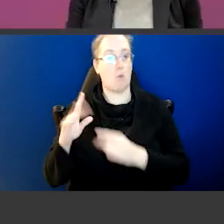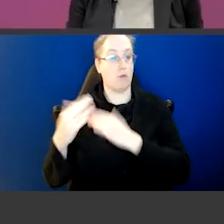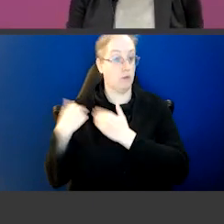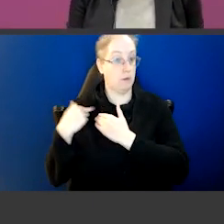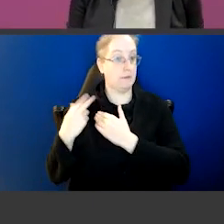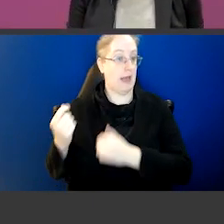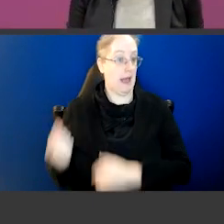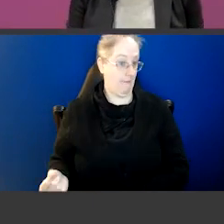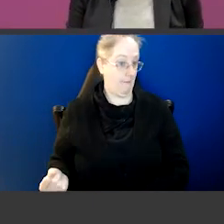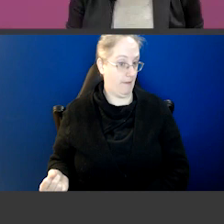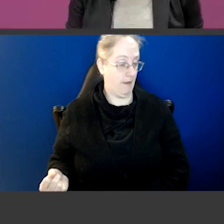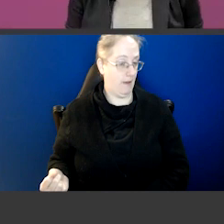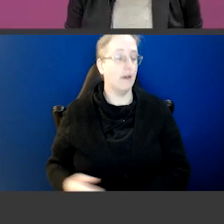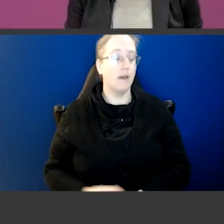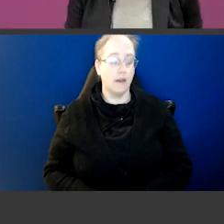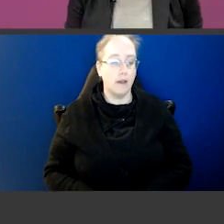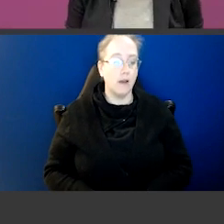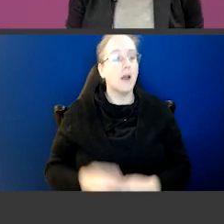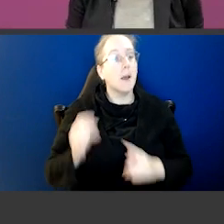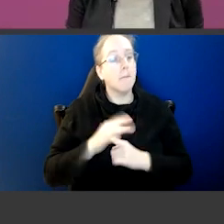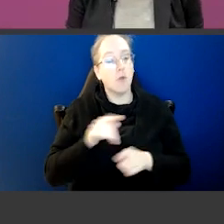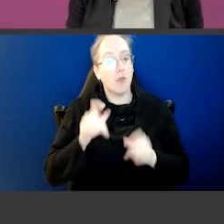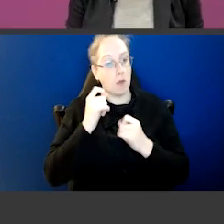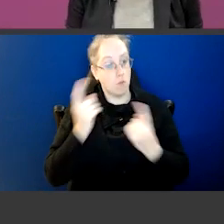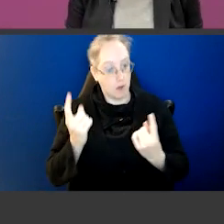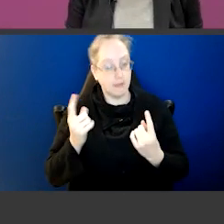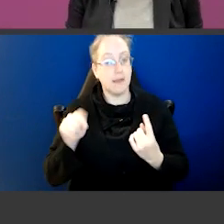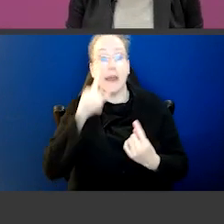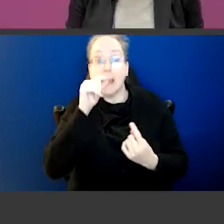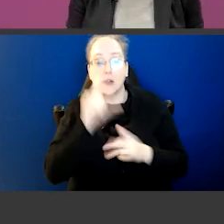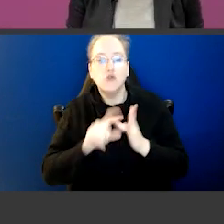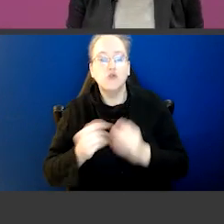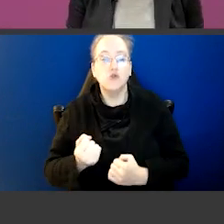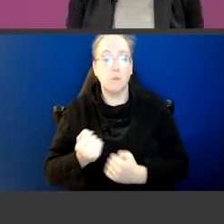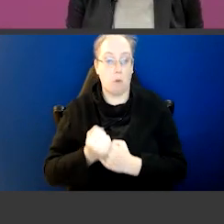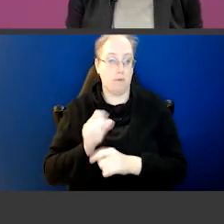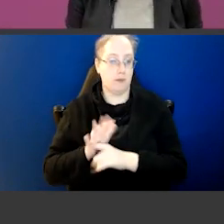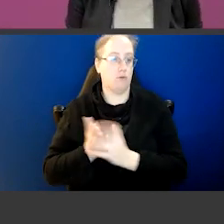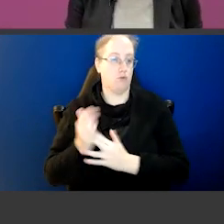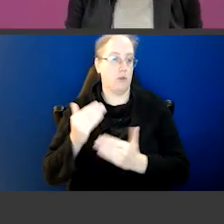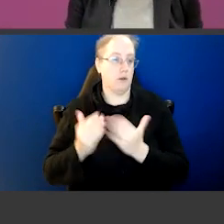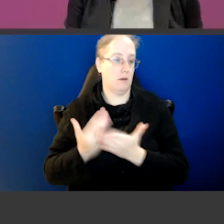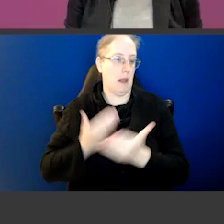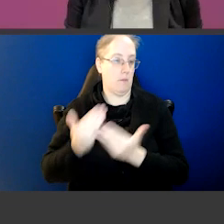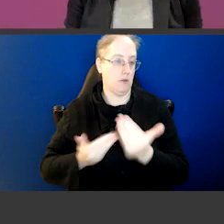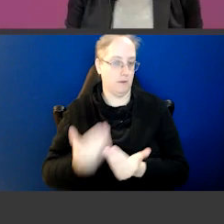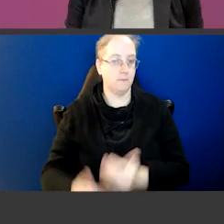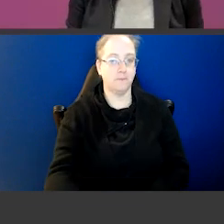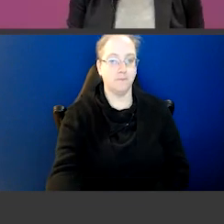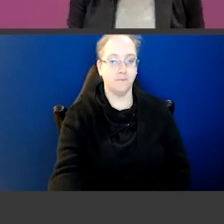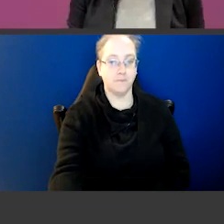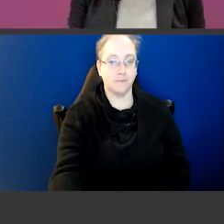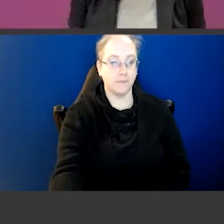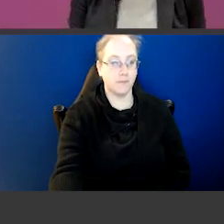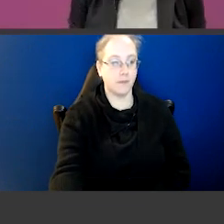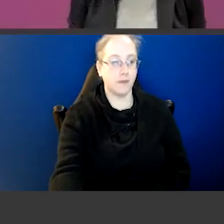them. It's also important that they understand what they can do to help support them through the complaint process. So by way